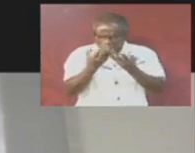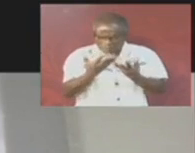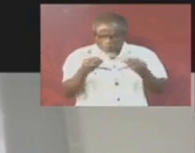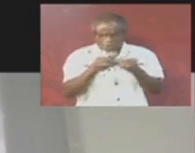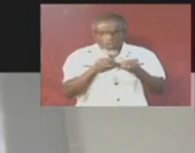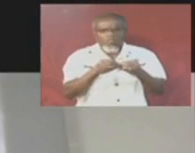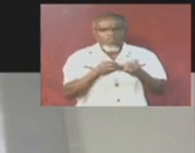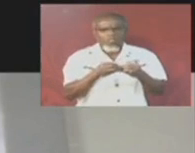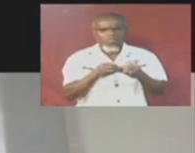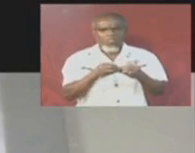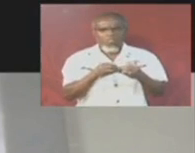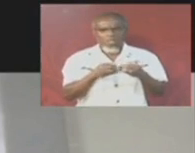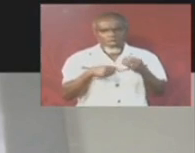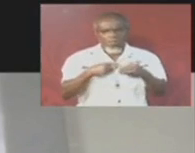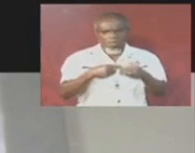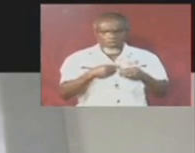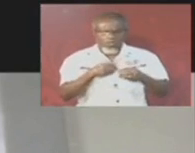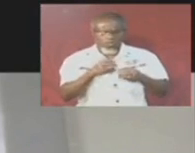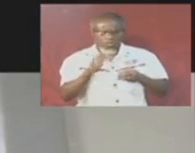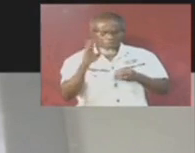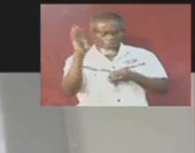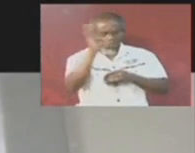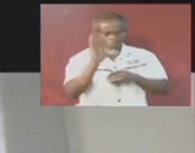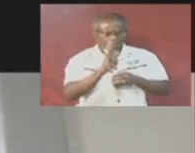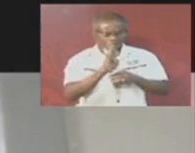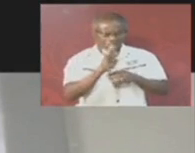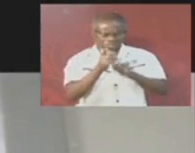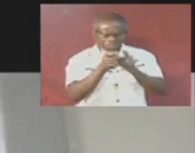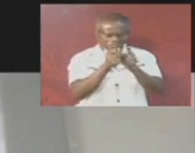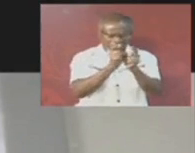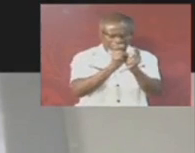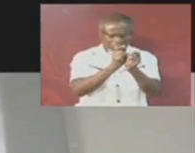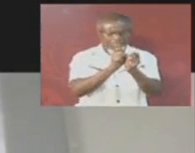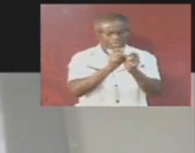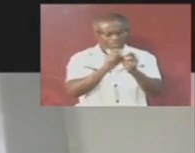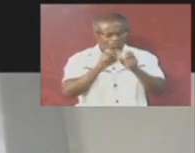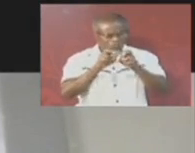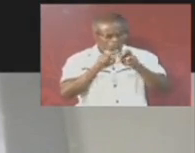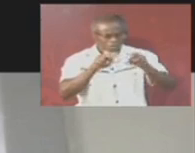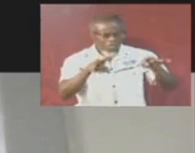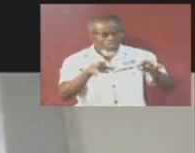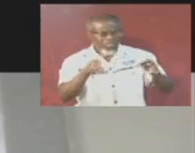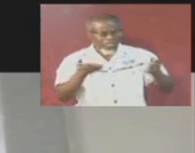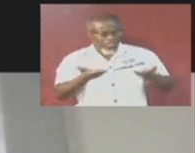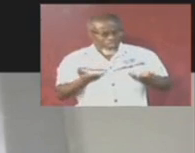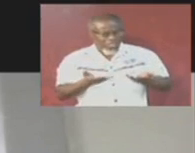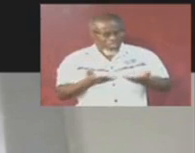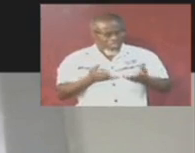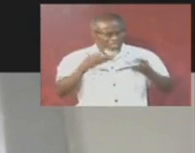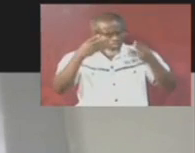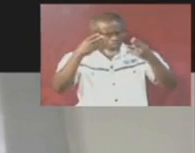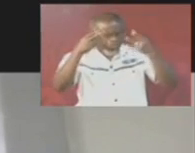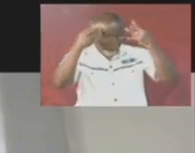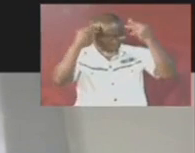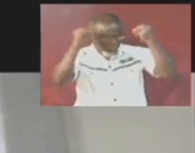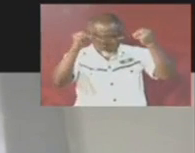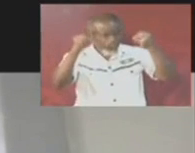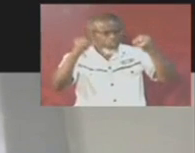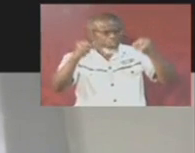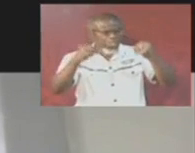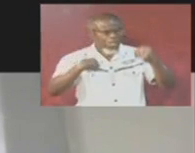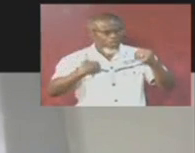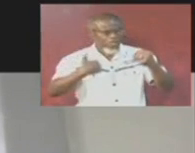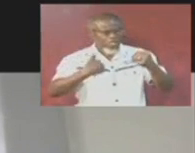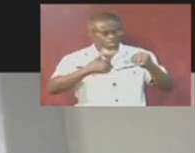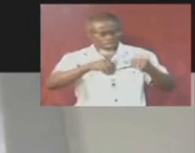which this Brazilian variant was found in, and does the ministry have any information so far via contact